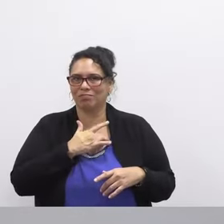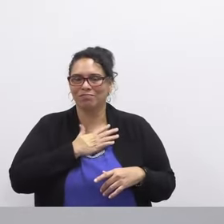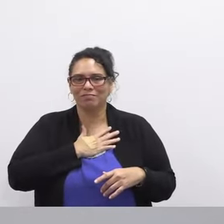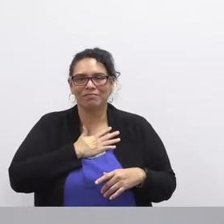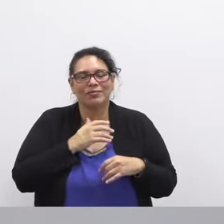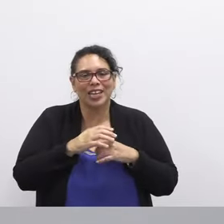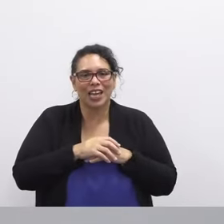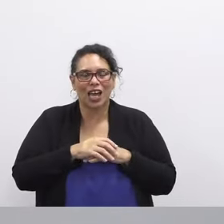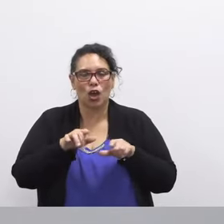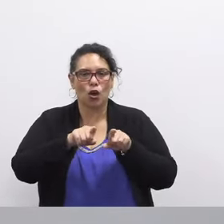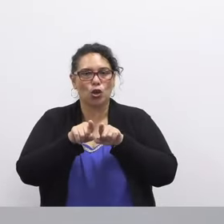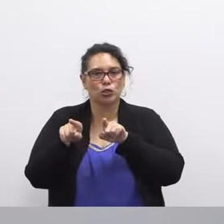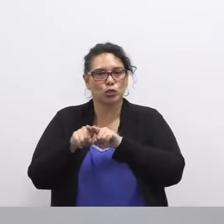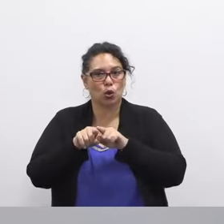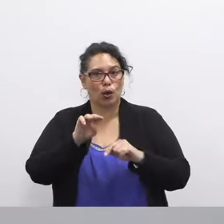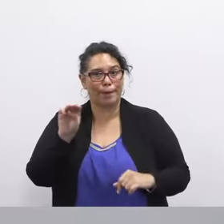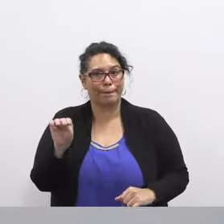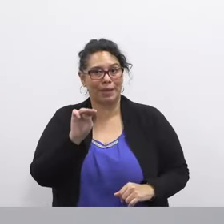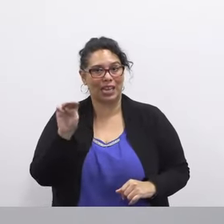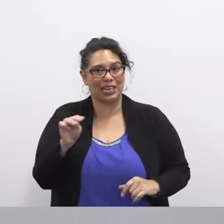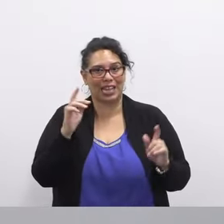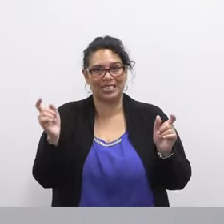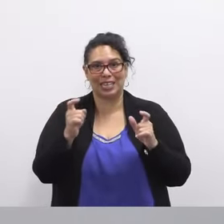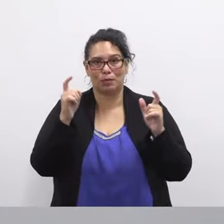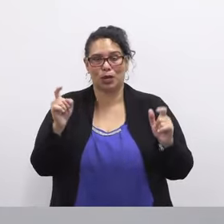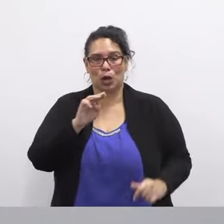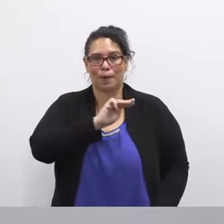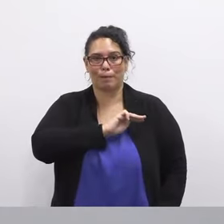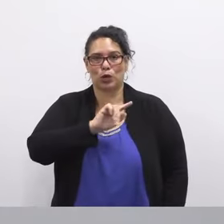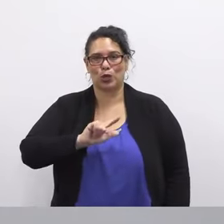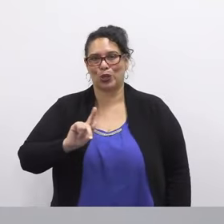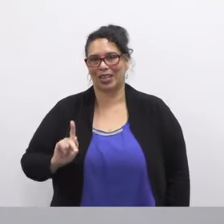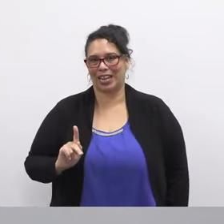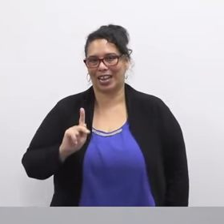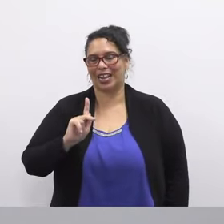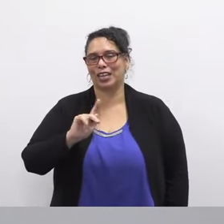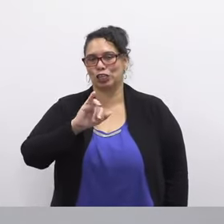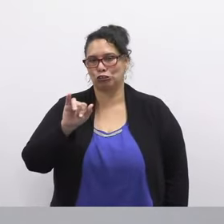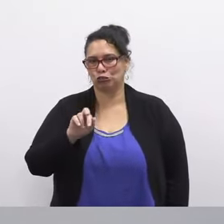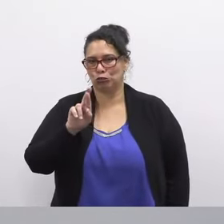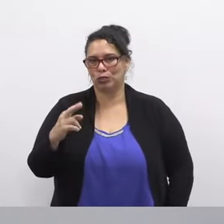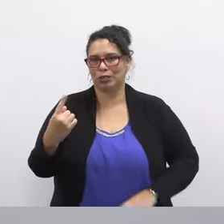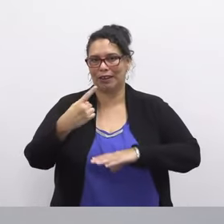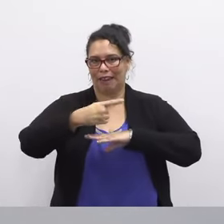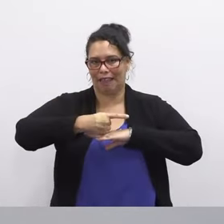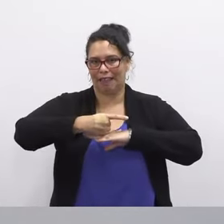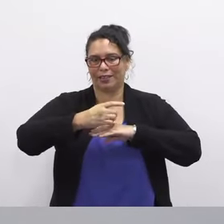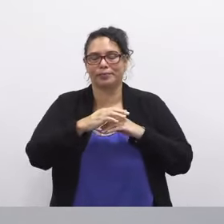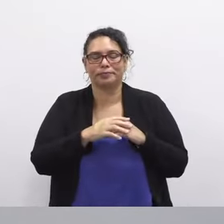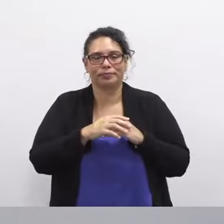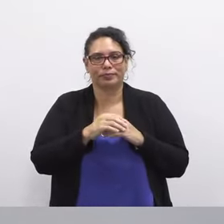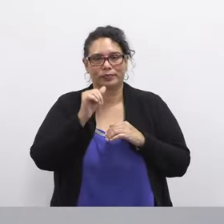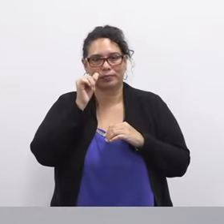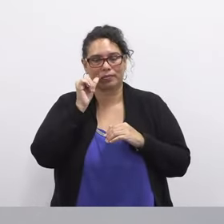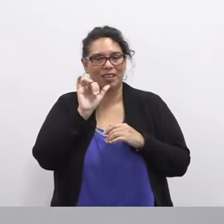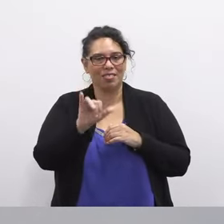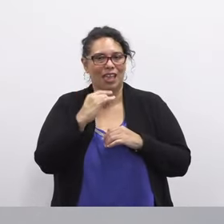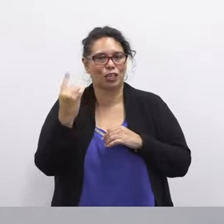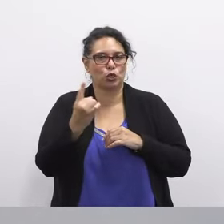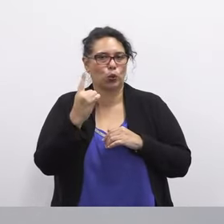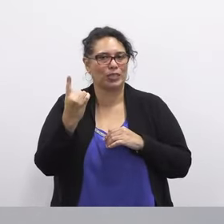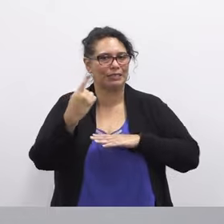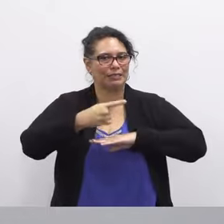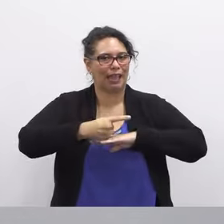And also on Monday, we celebrated Martin Luther King Jr. Day, and that's always a day of